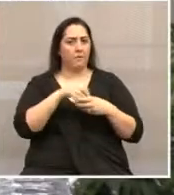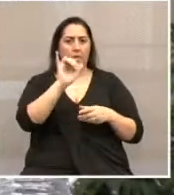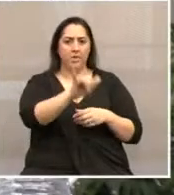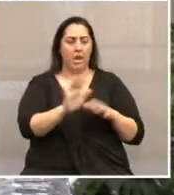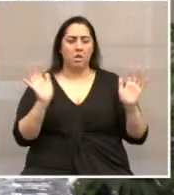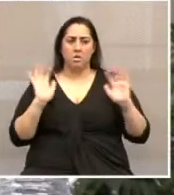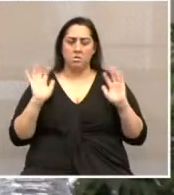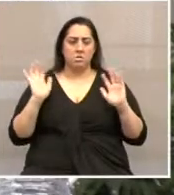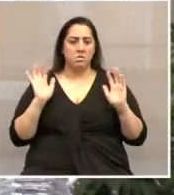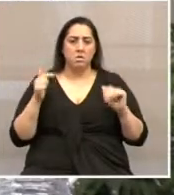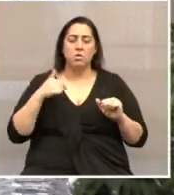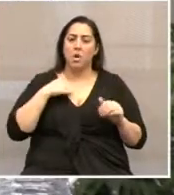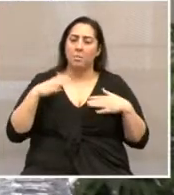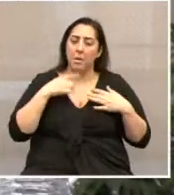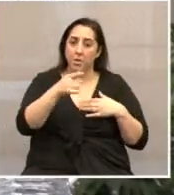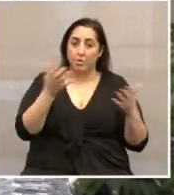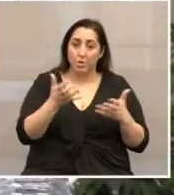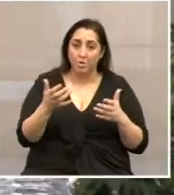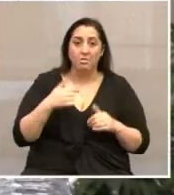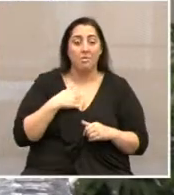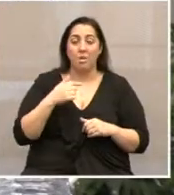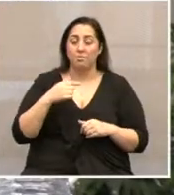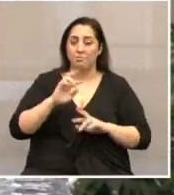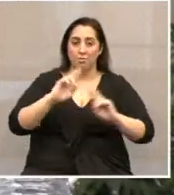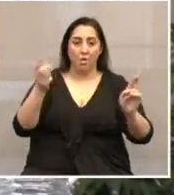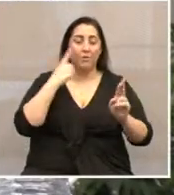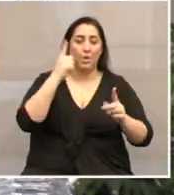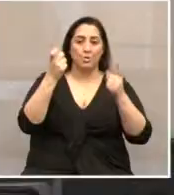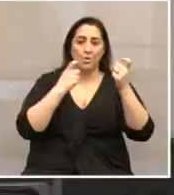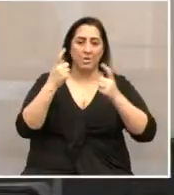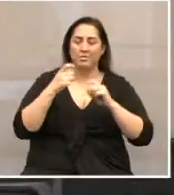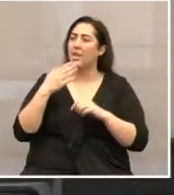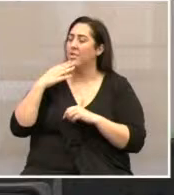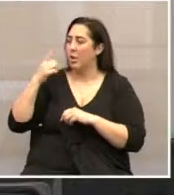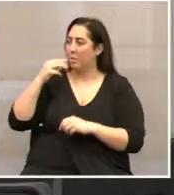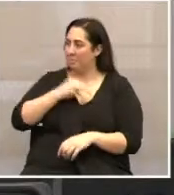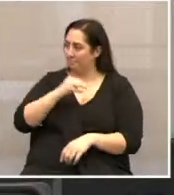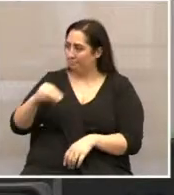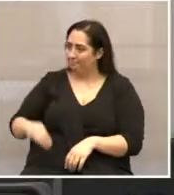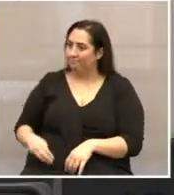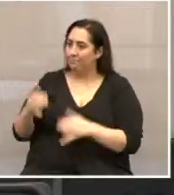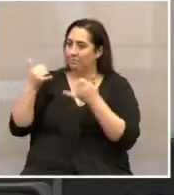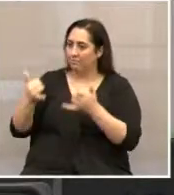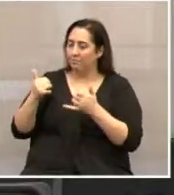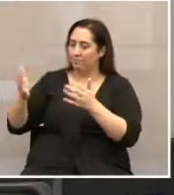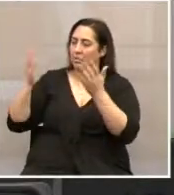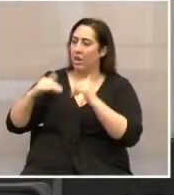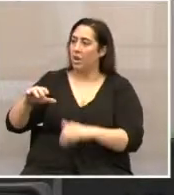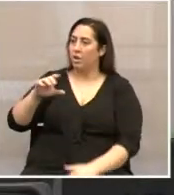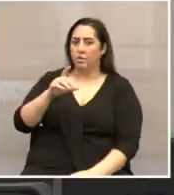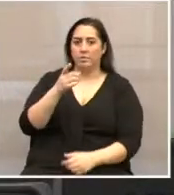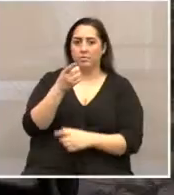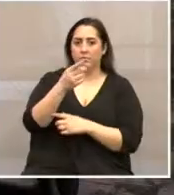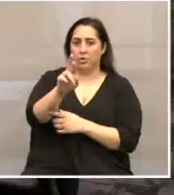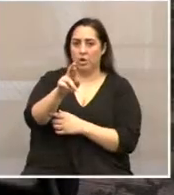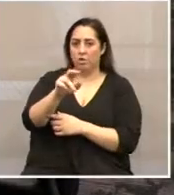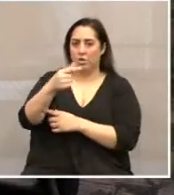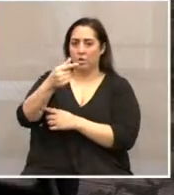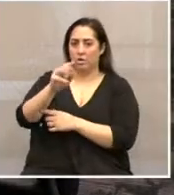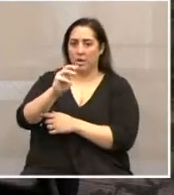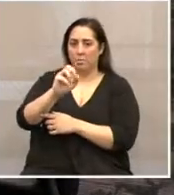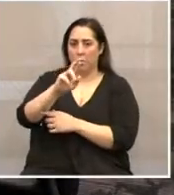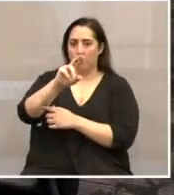be ready for any questions that you might have. Thank you very much, Mr. Mayor. This time it's Dr. Gamara. Please go ahead.